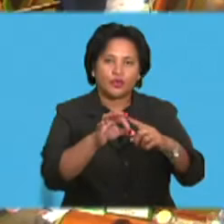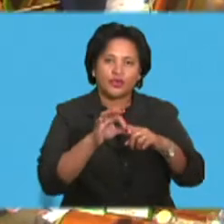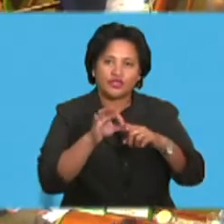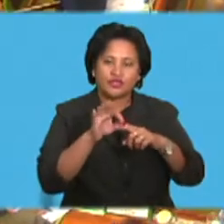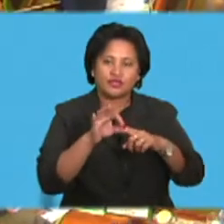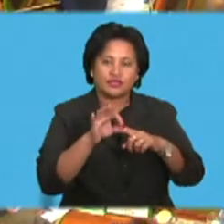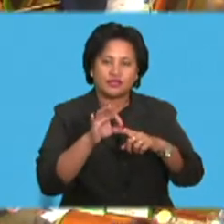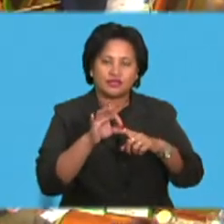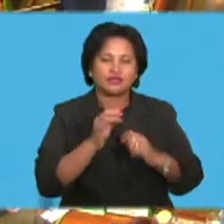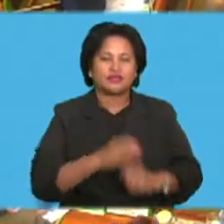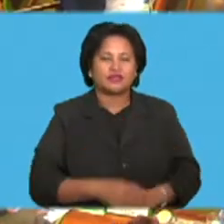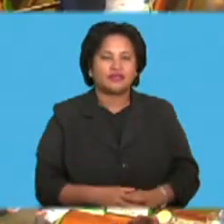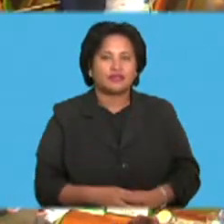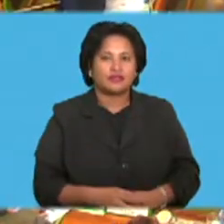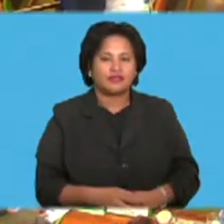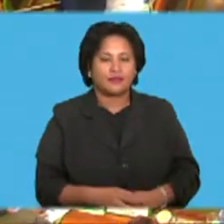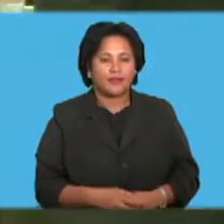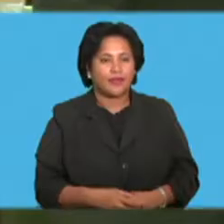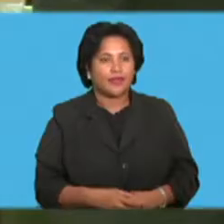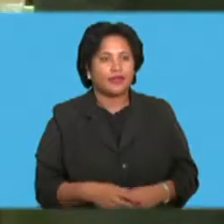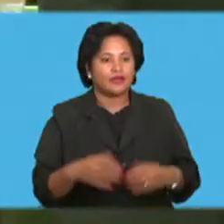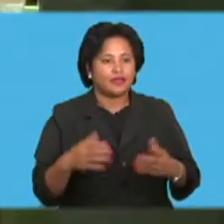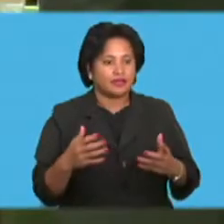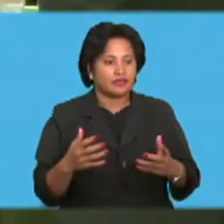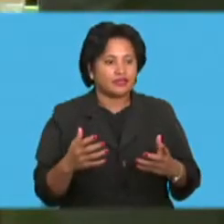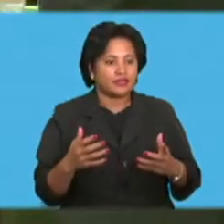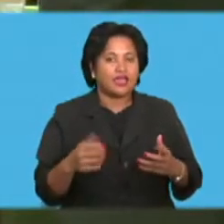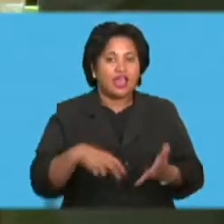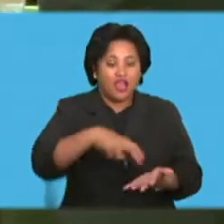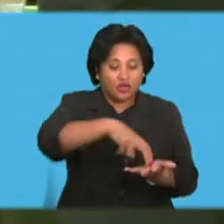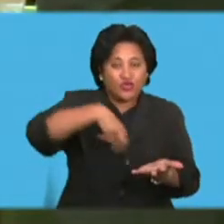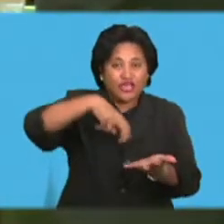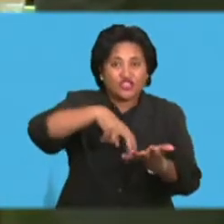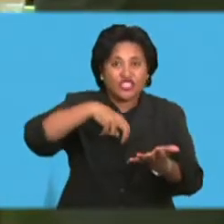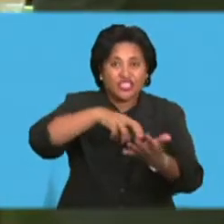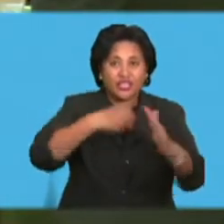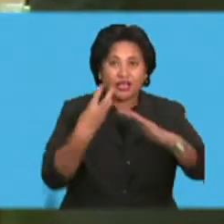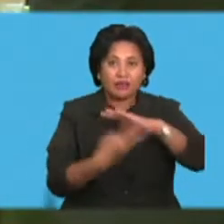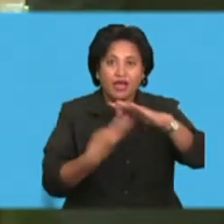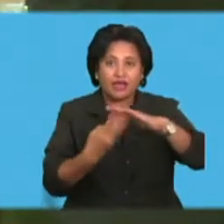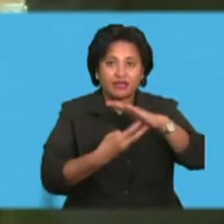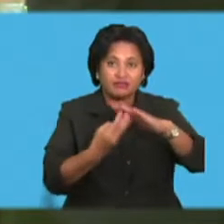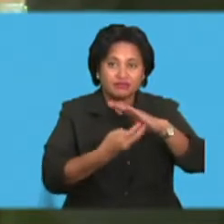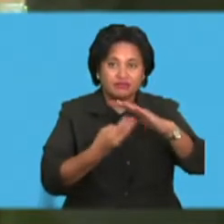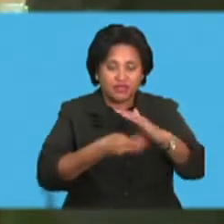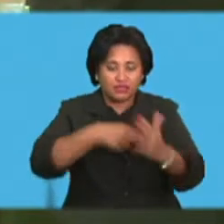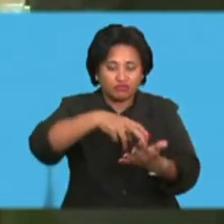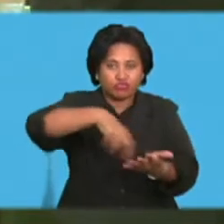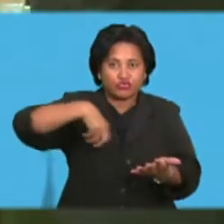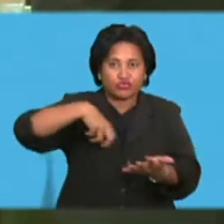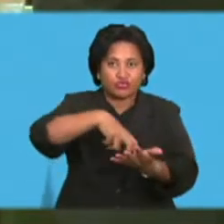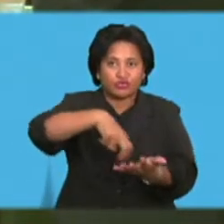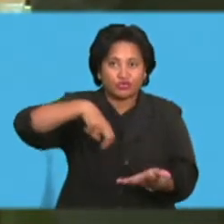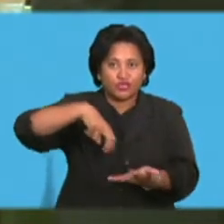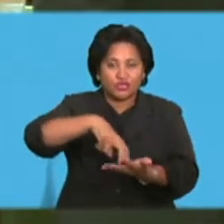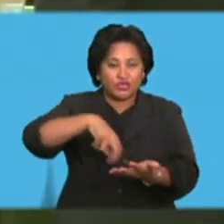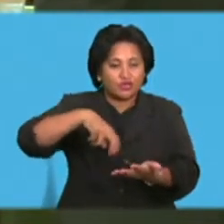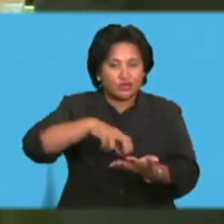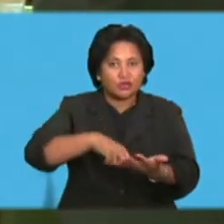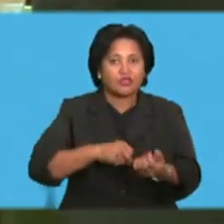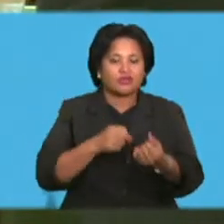Madam Speaker, dredging is a internationally practiced